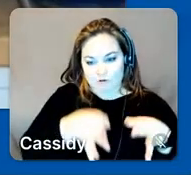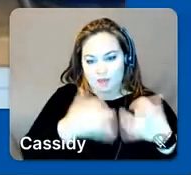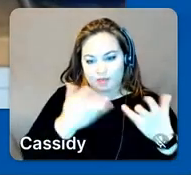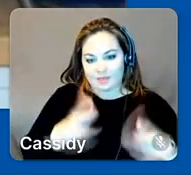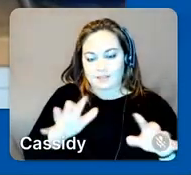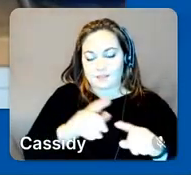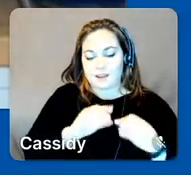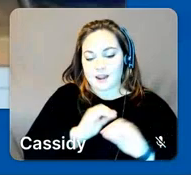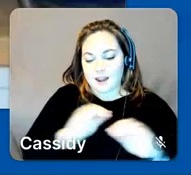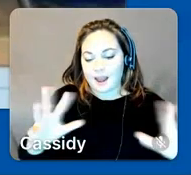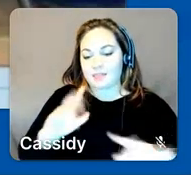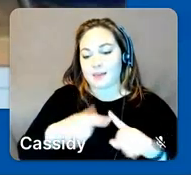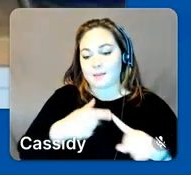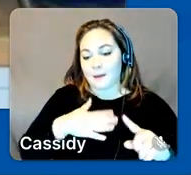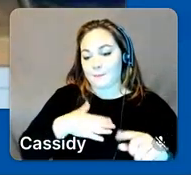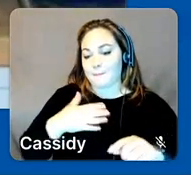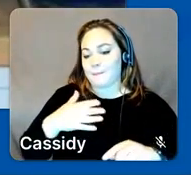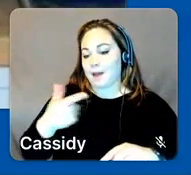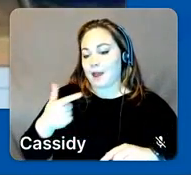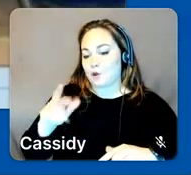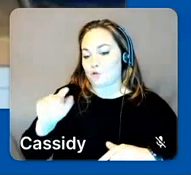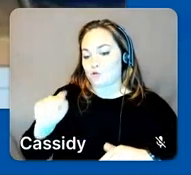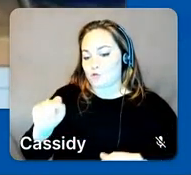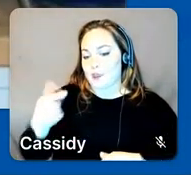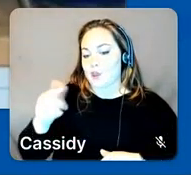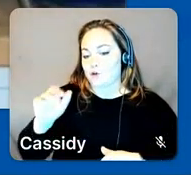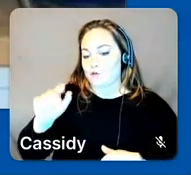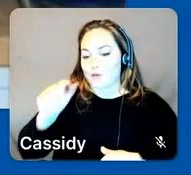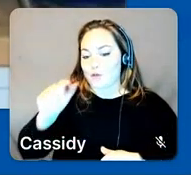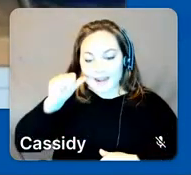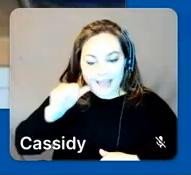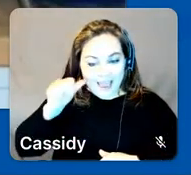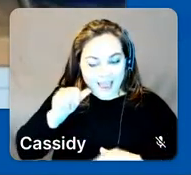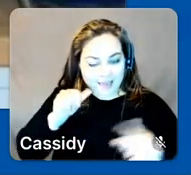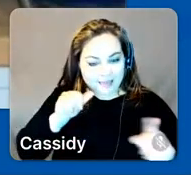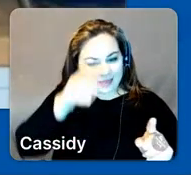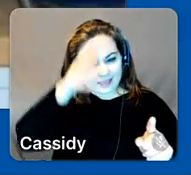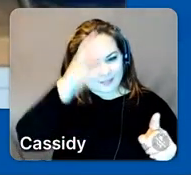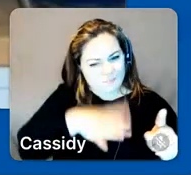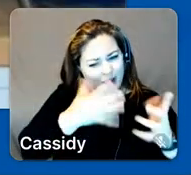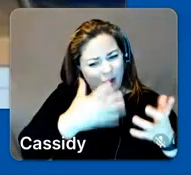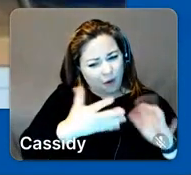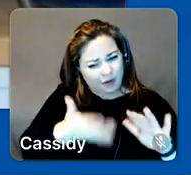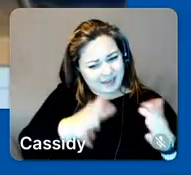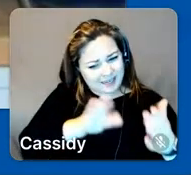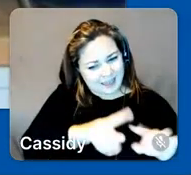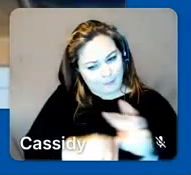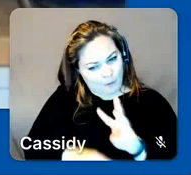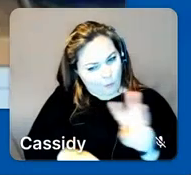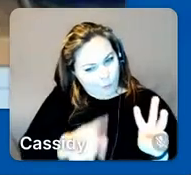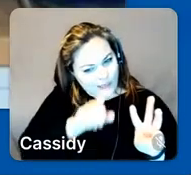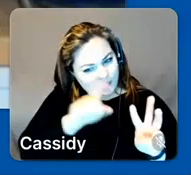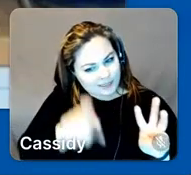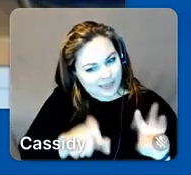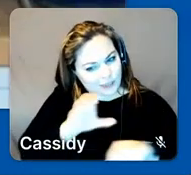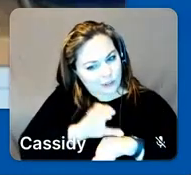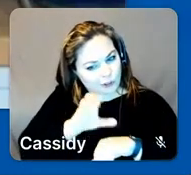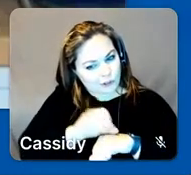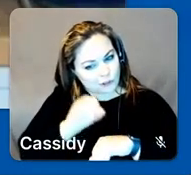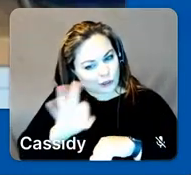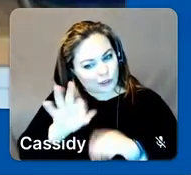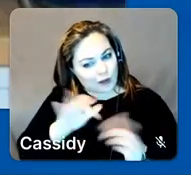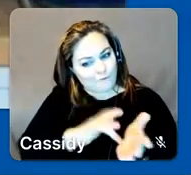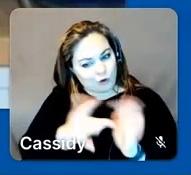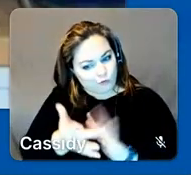great aunt. And I don't, the man had been dead that told us the story, but this is West Texas Church of Christ. And